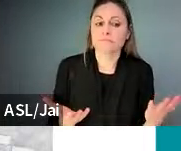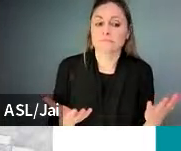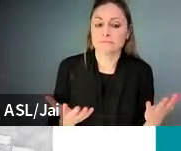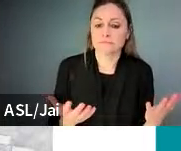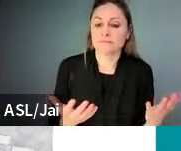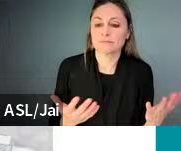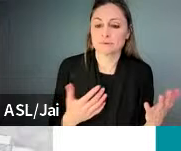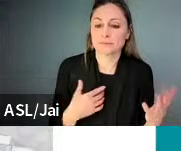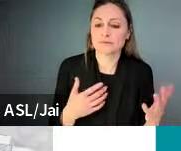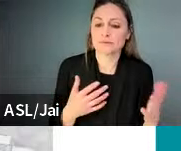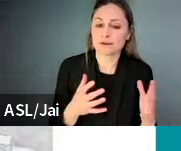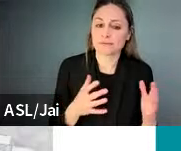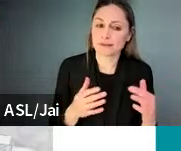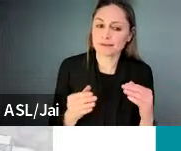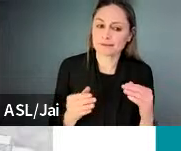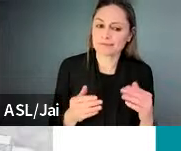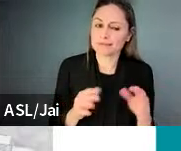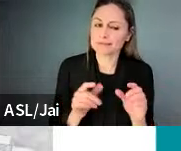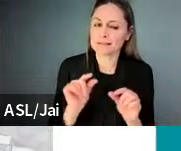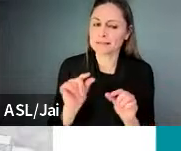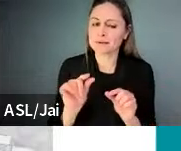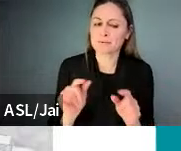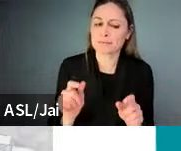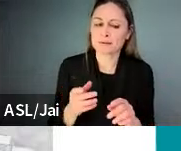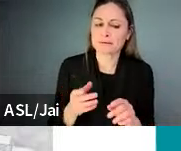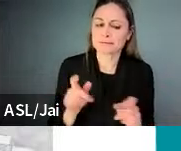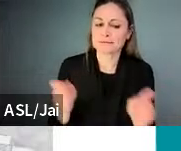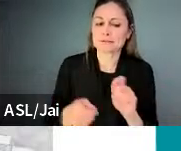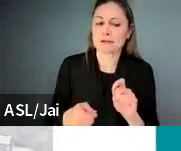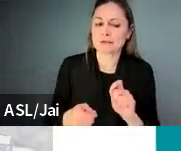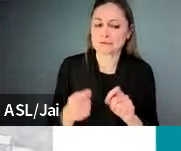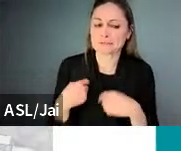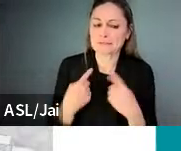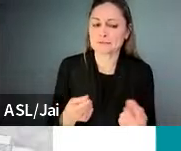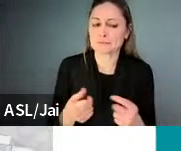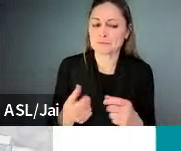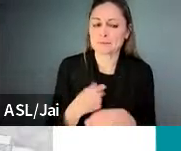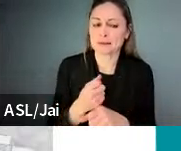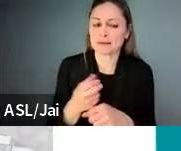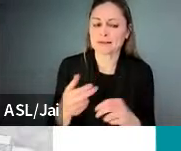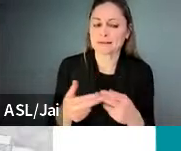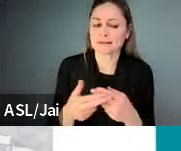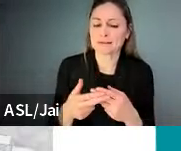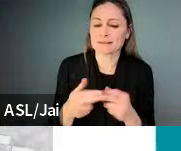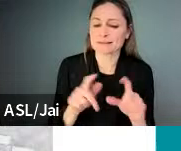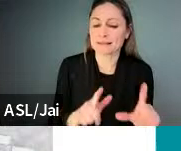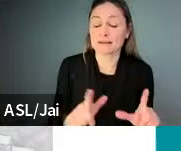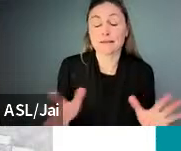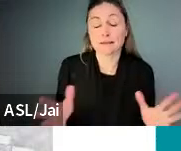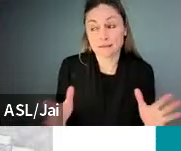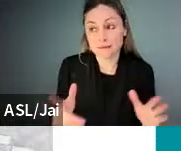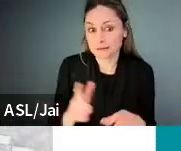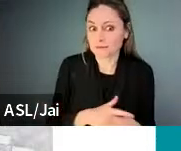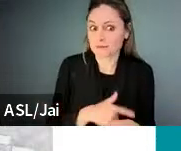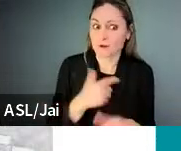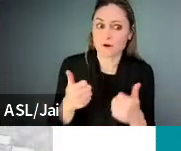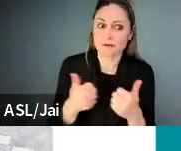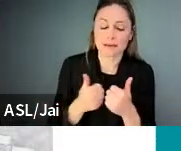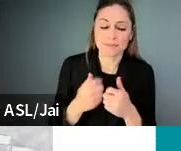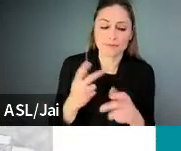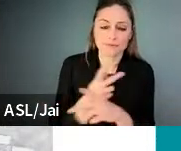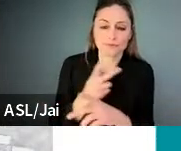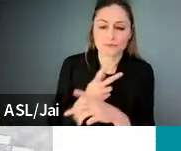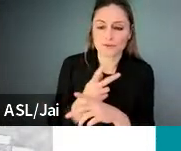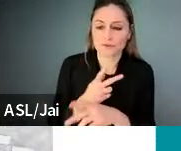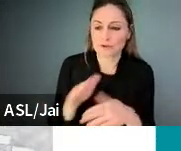field a little bit from this slide, and I think everybody understands that this is it's a long game to figure everything out, and that in the way